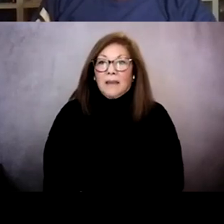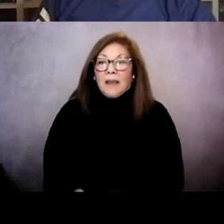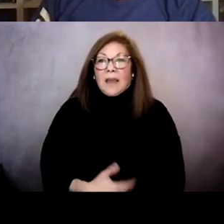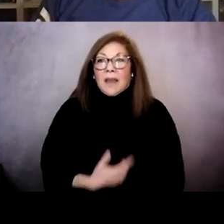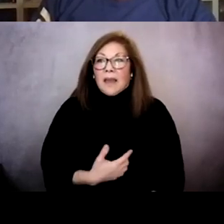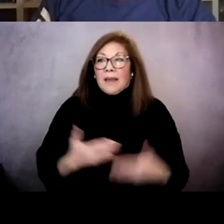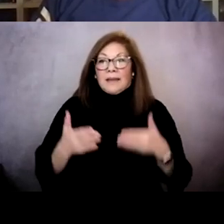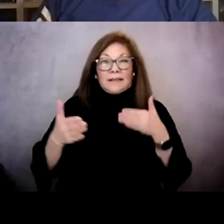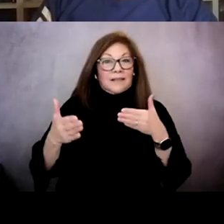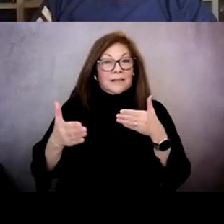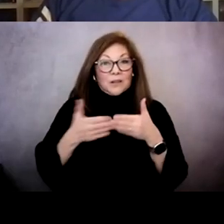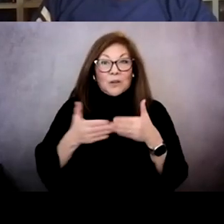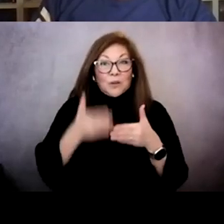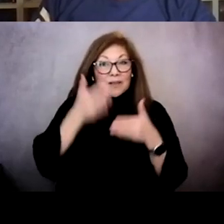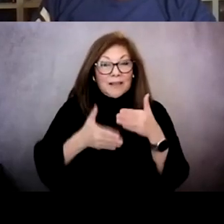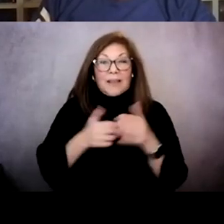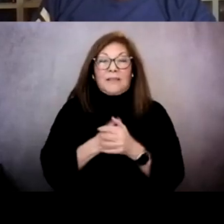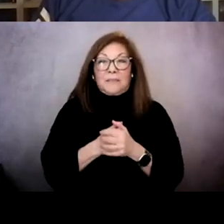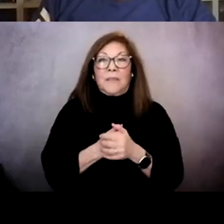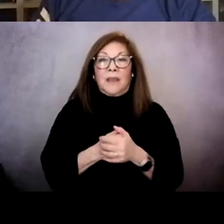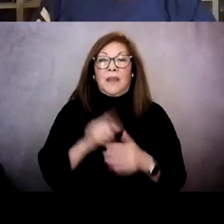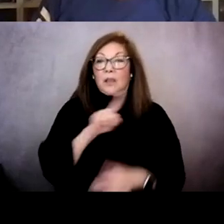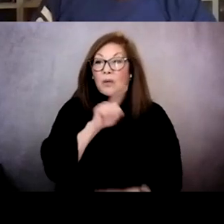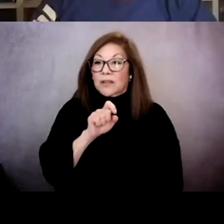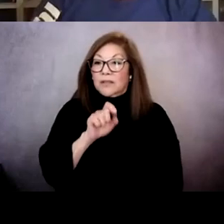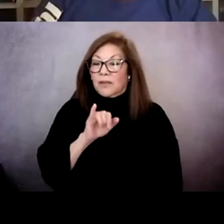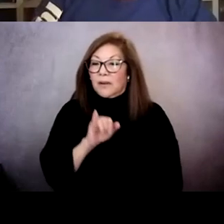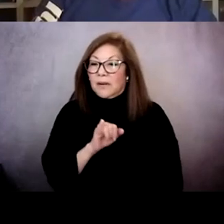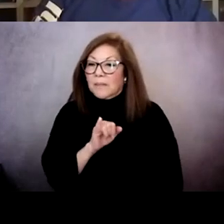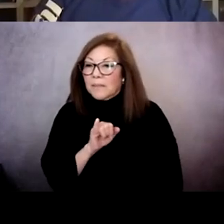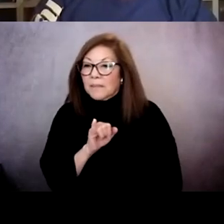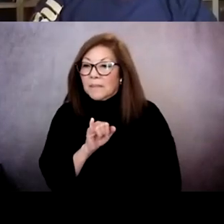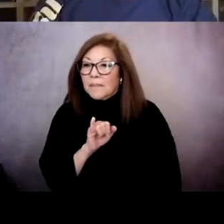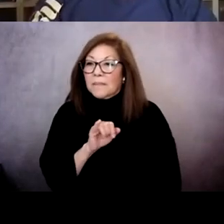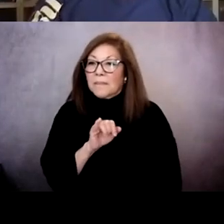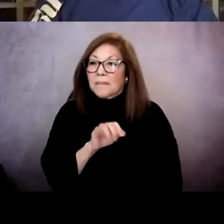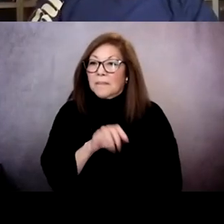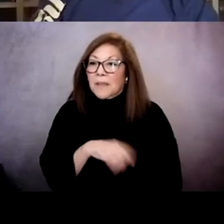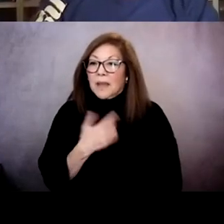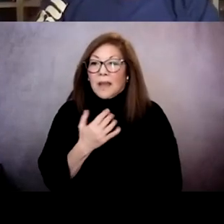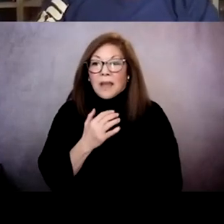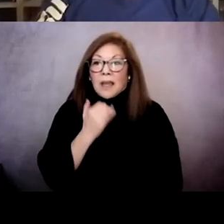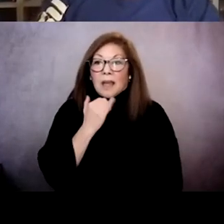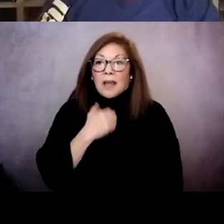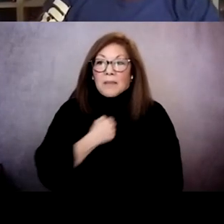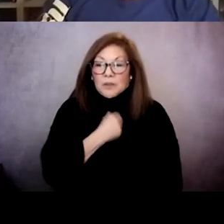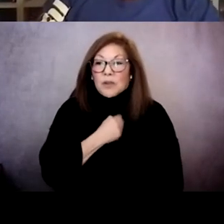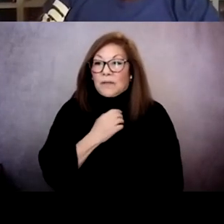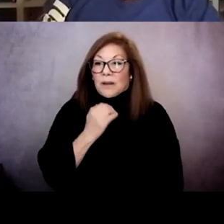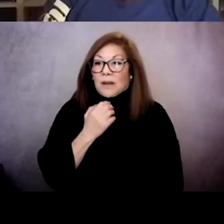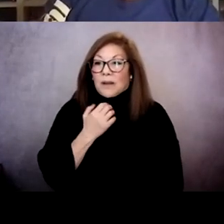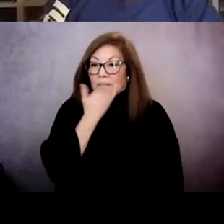at the end of the hour. This question is from Clyte, and apologies if I am mispronouncing your name. It is, how do you